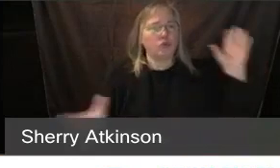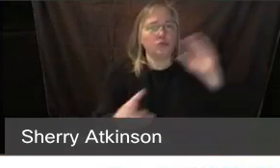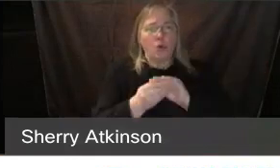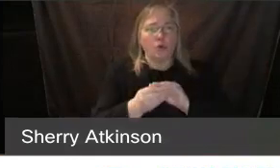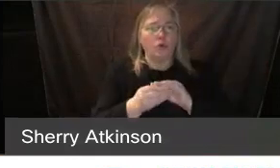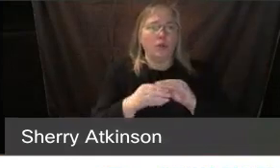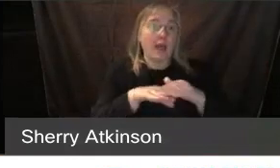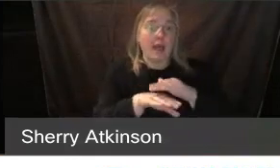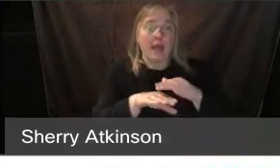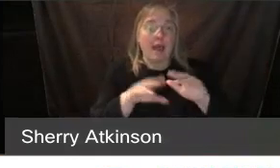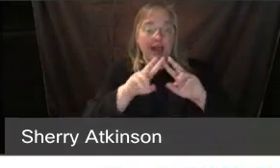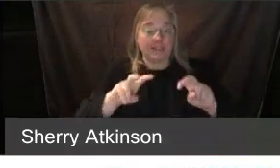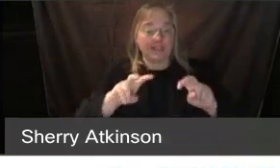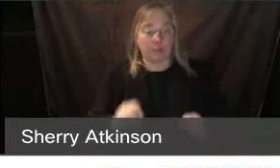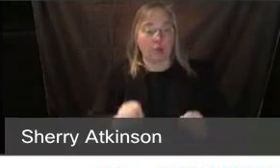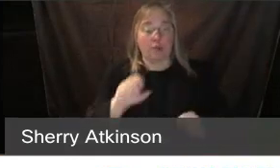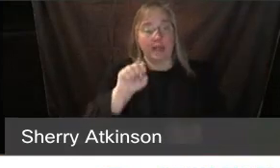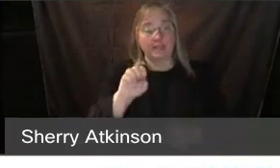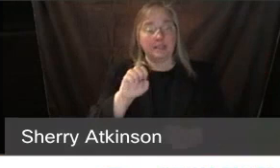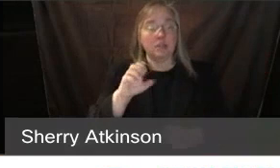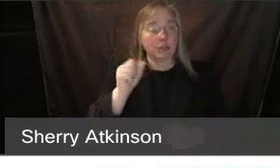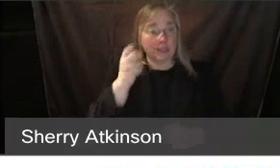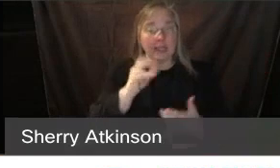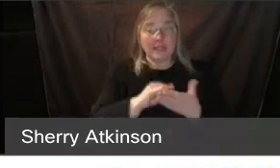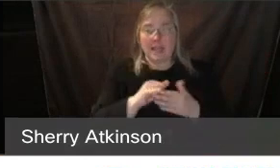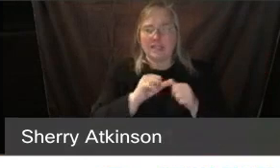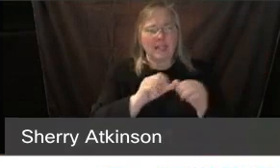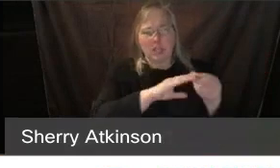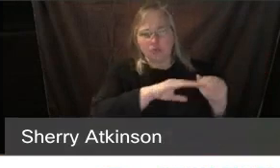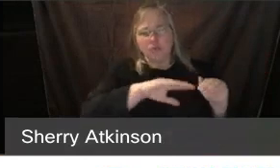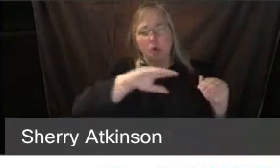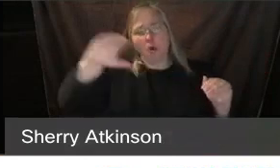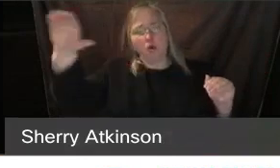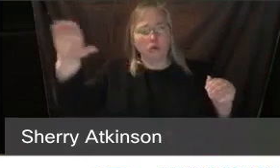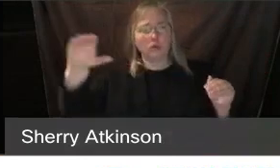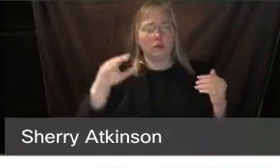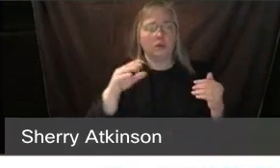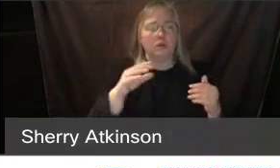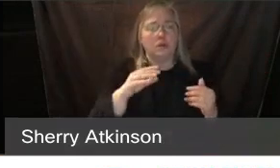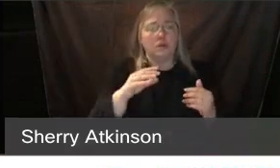base. You can see how it's steadily grown over the increments of the